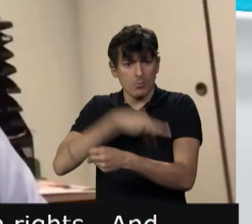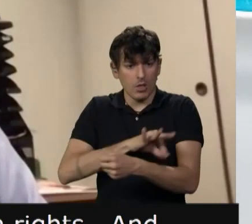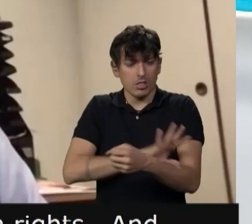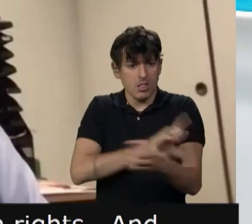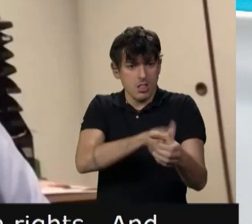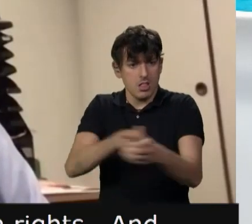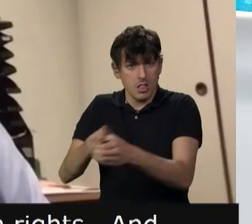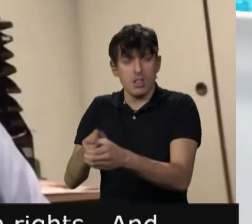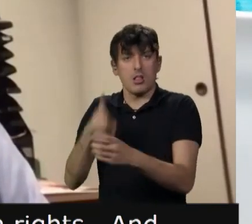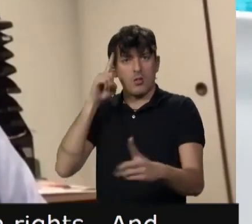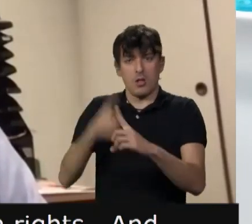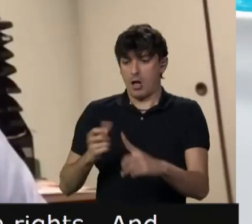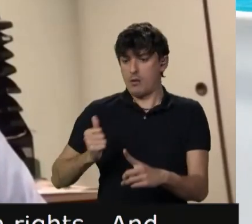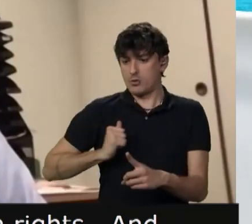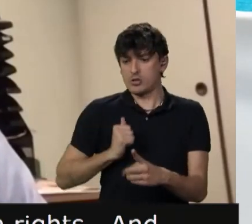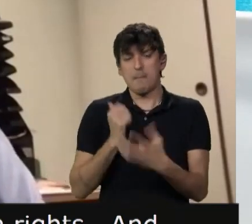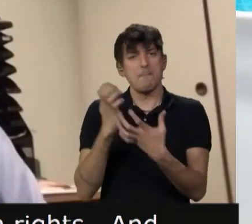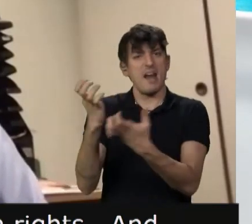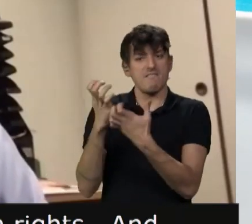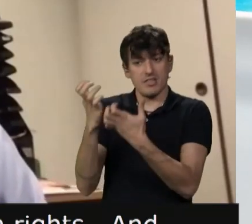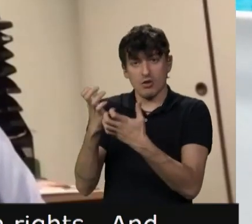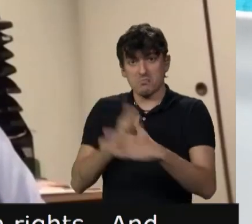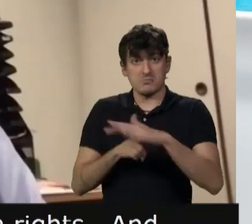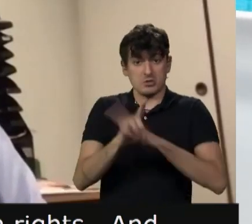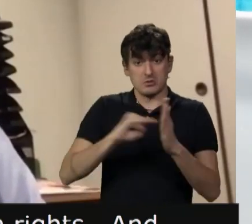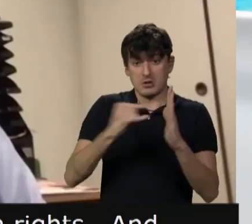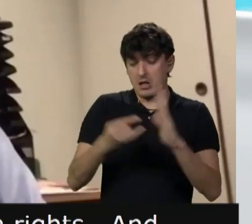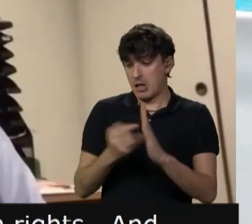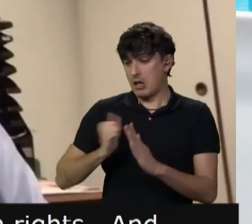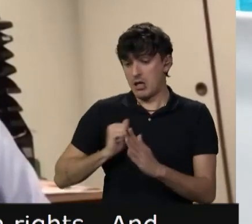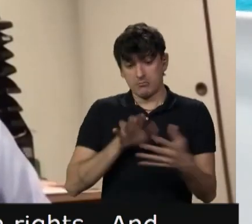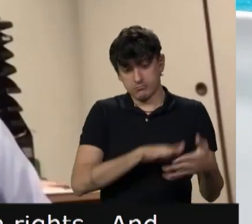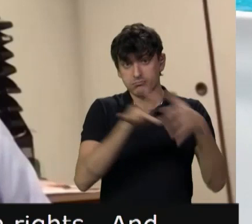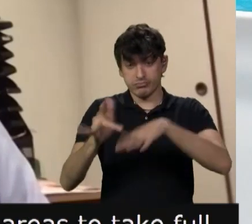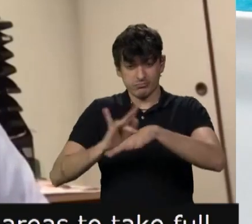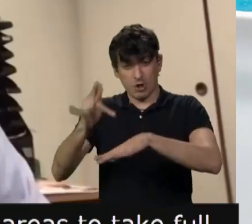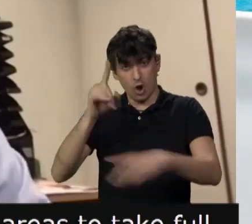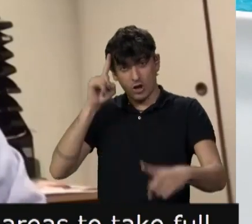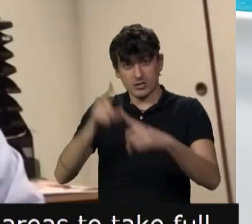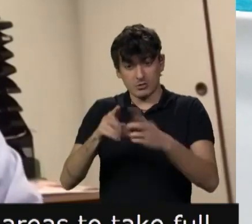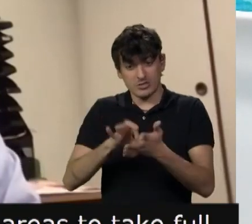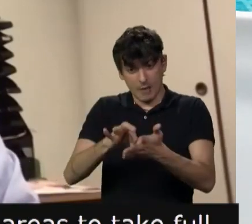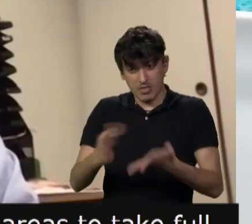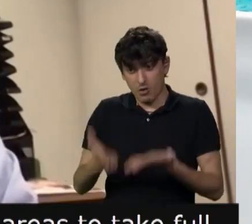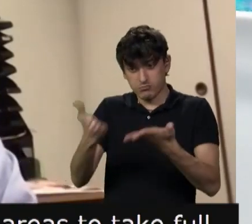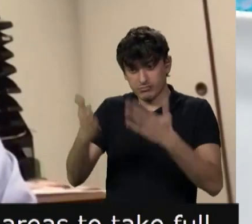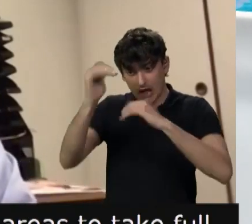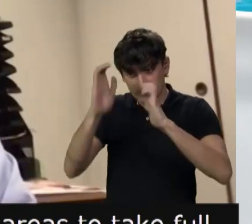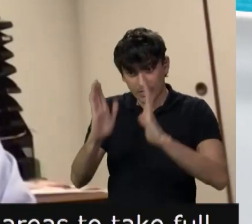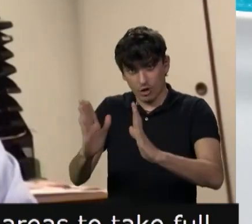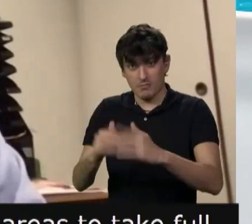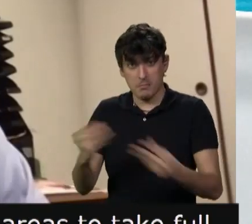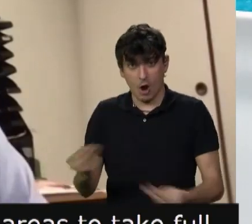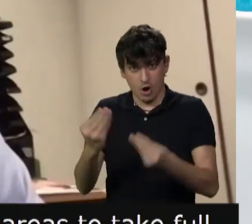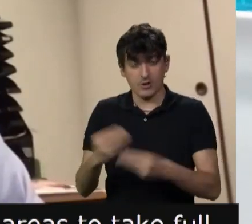areas to take full advantage of technology and digitization to improve the participation